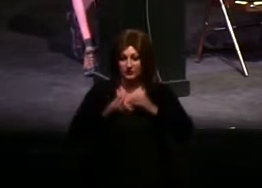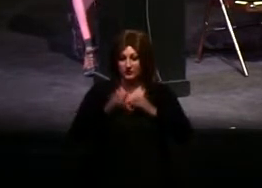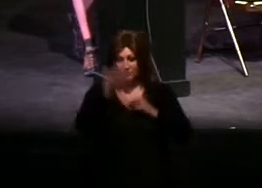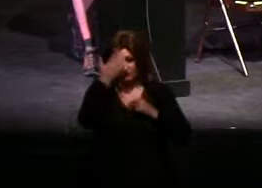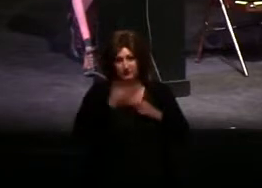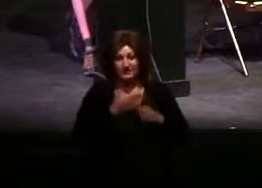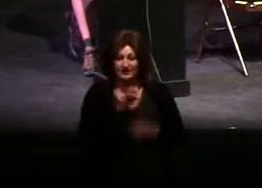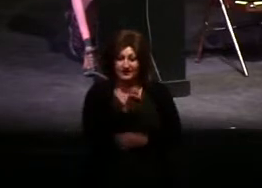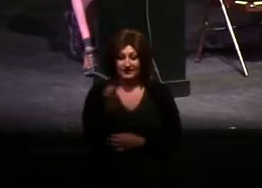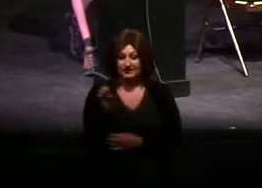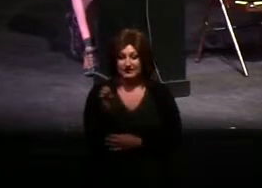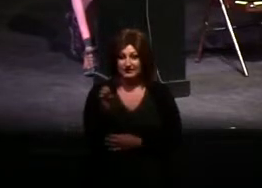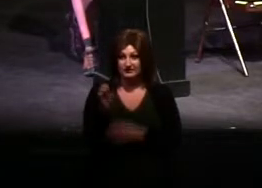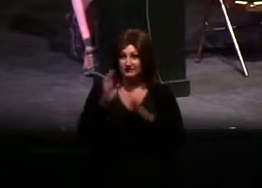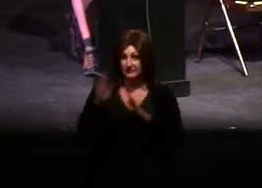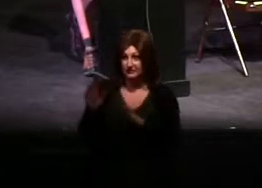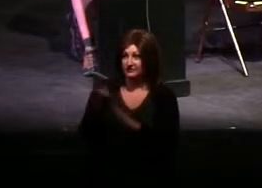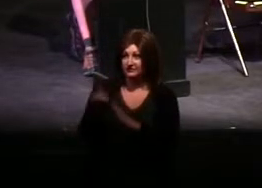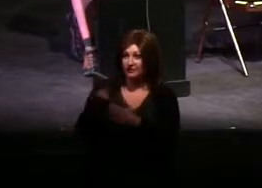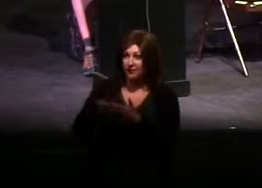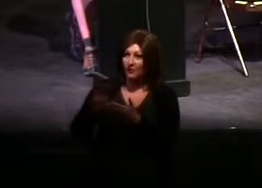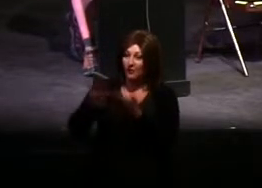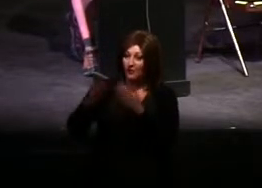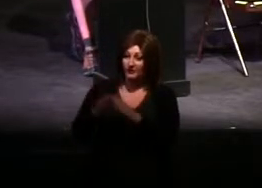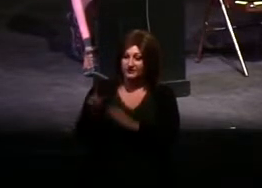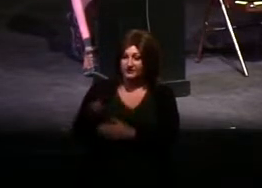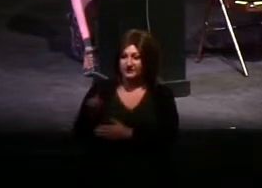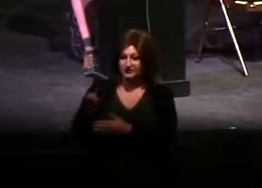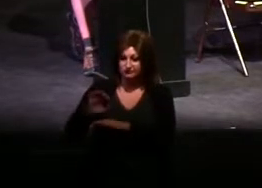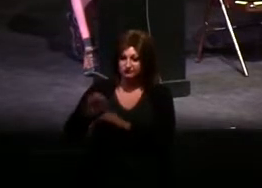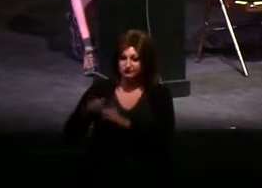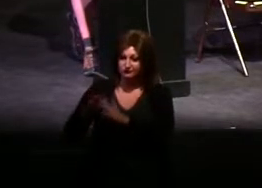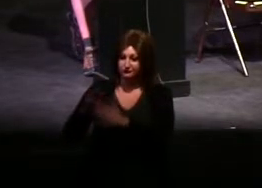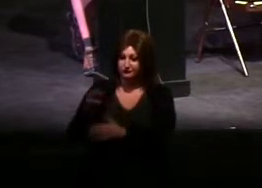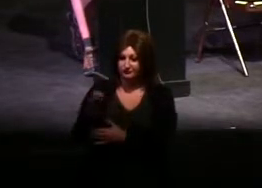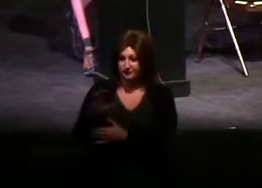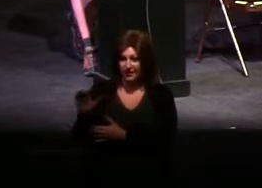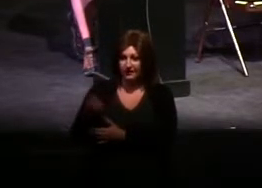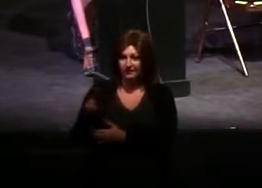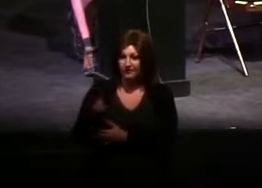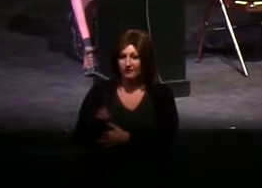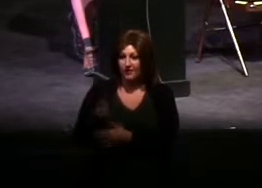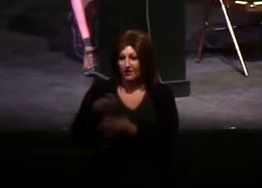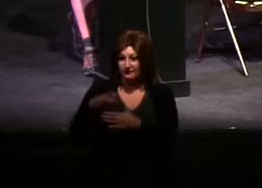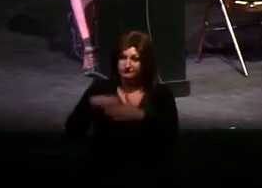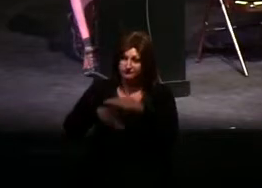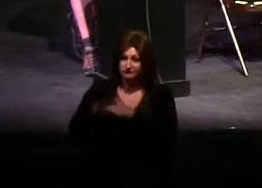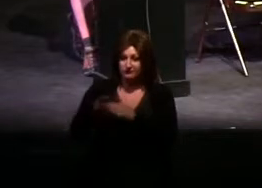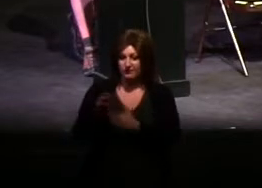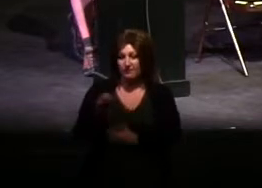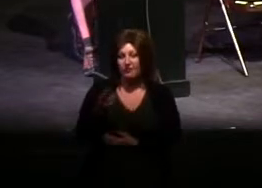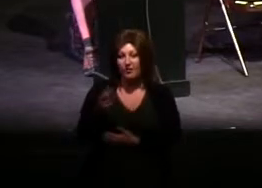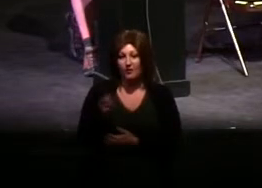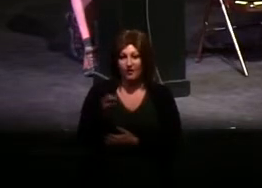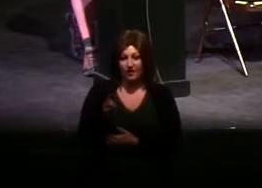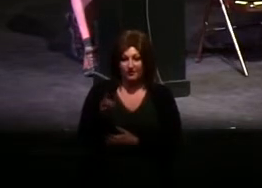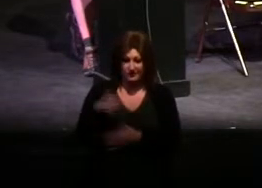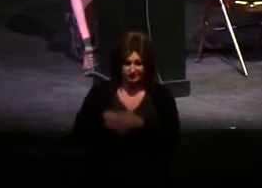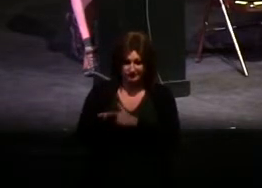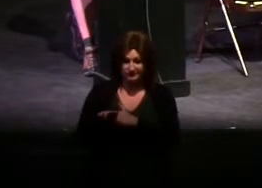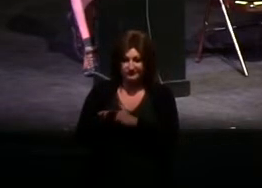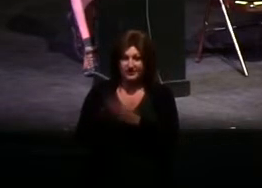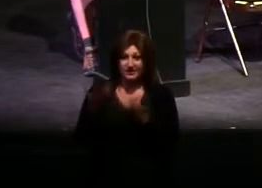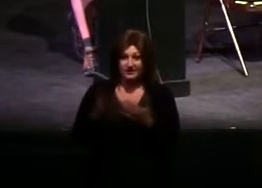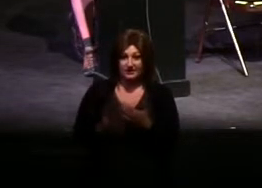facing east, the direction of the holy city of Mecca, where the Prophet Muhammad was born. This way, the blood